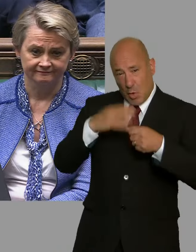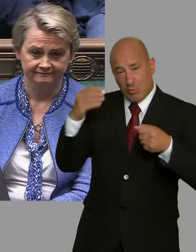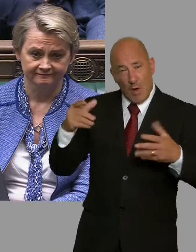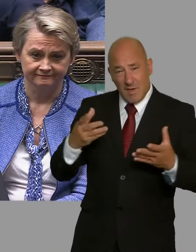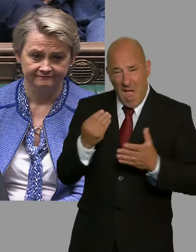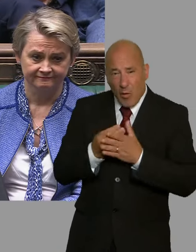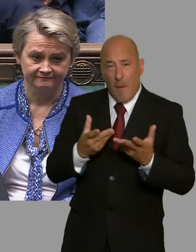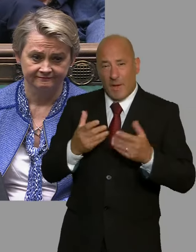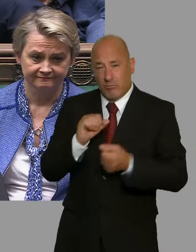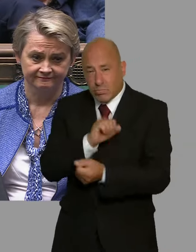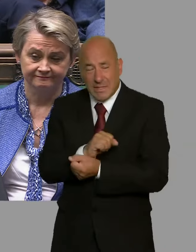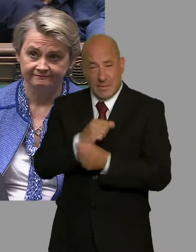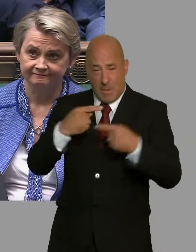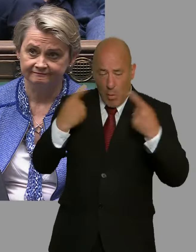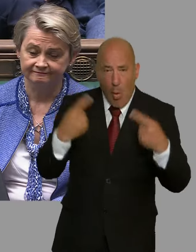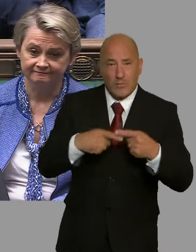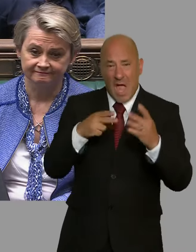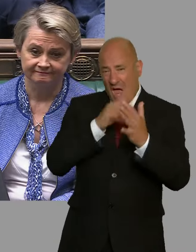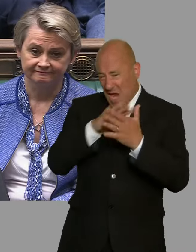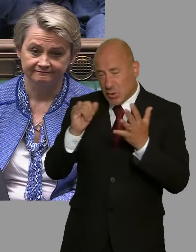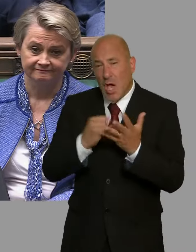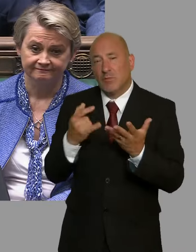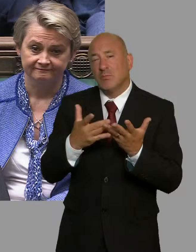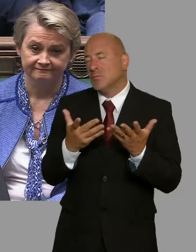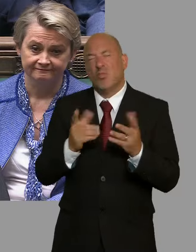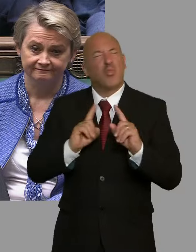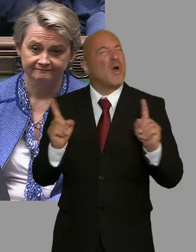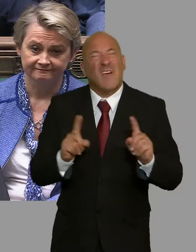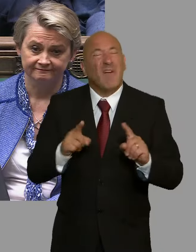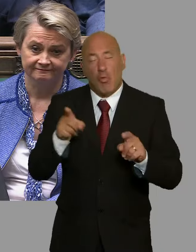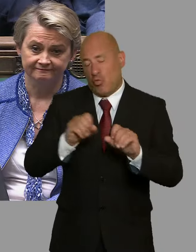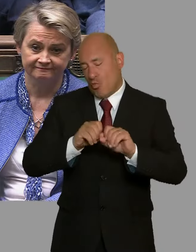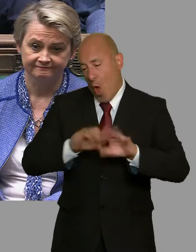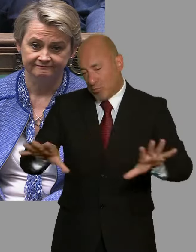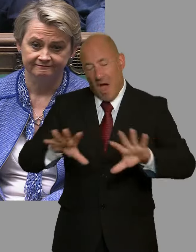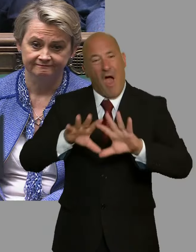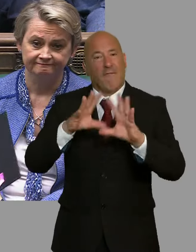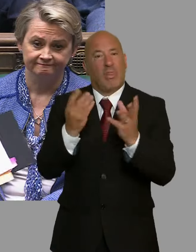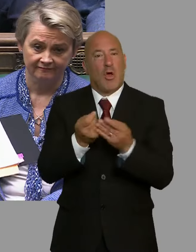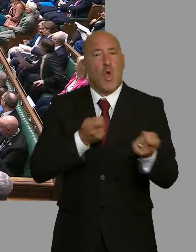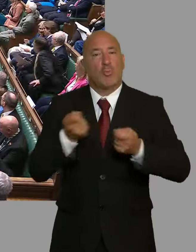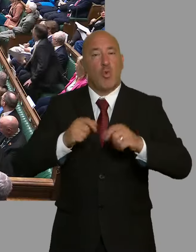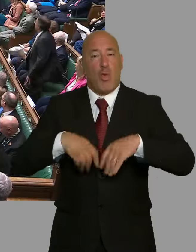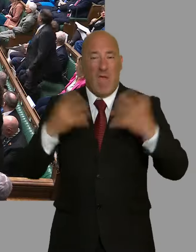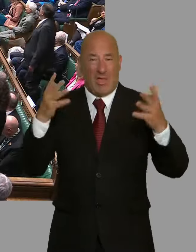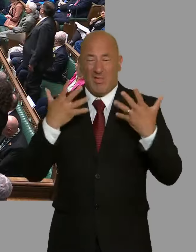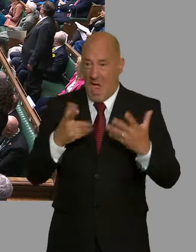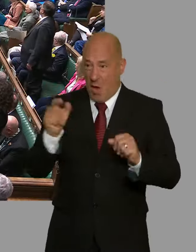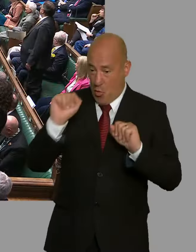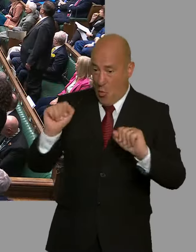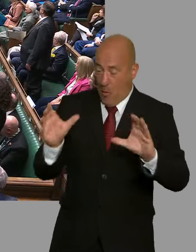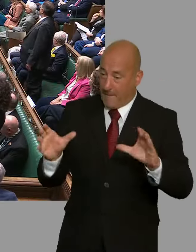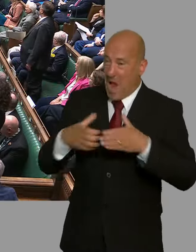into oblivion. They will have to trade on their past, Mr. Speaker, because that's all they've got.